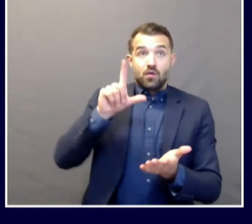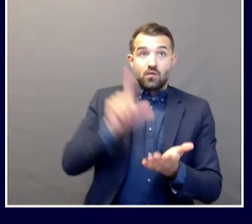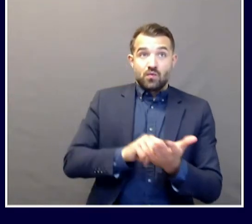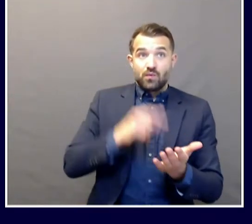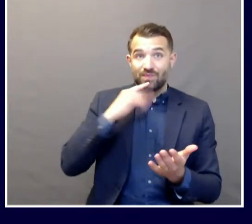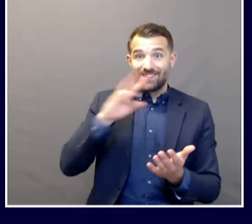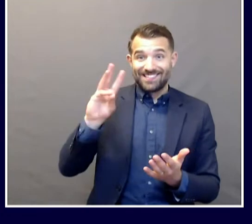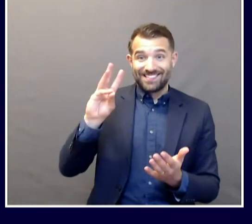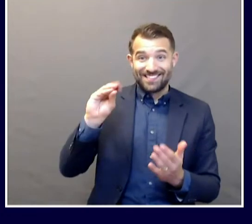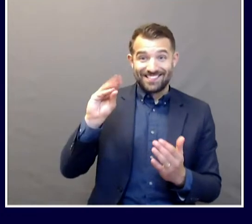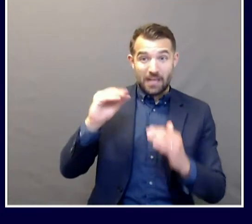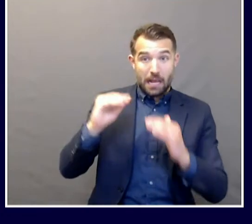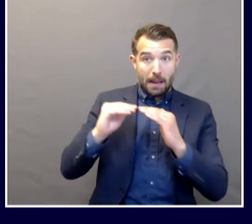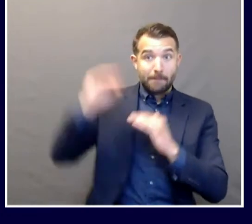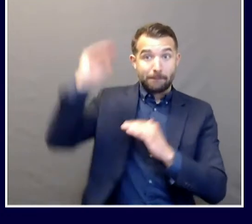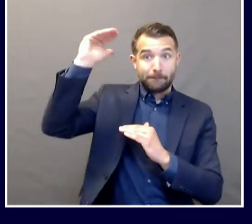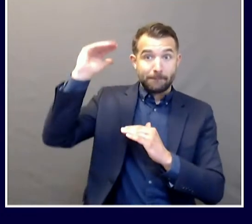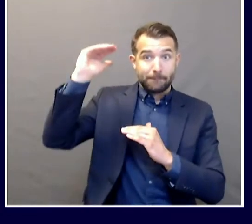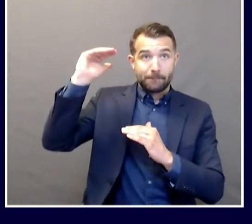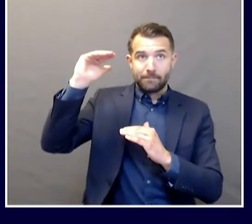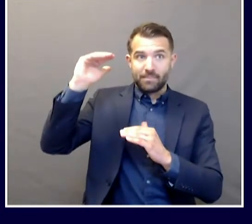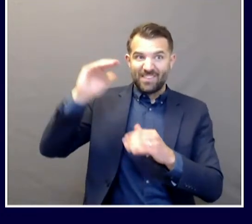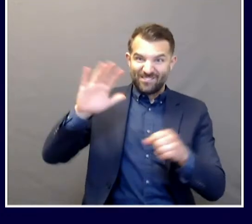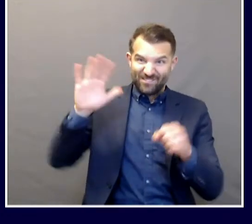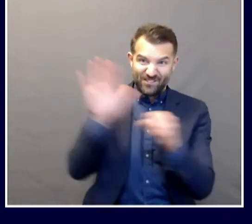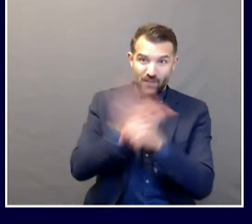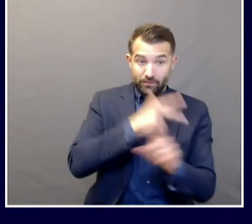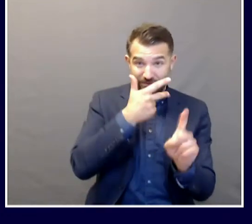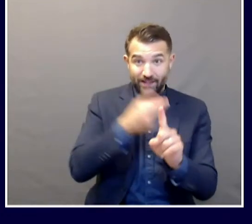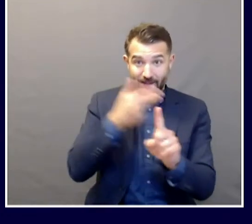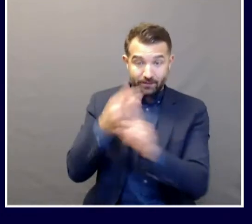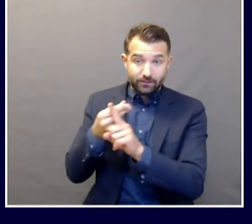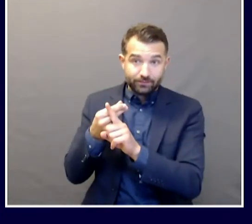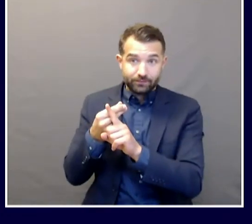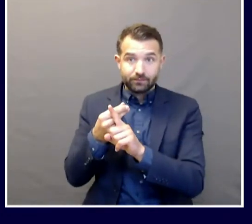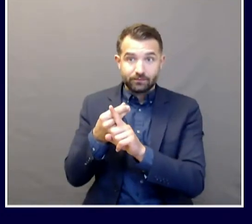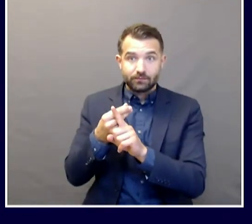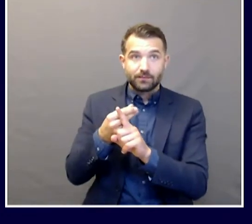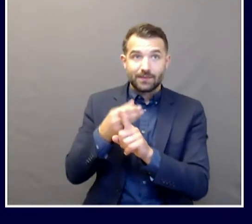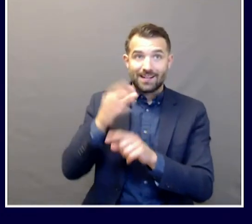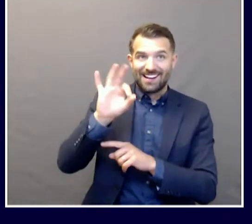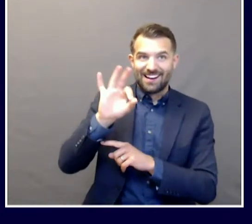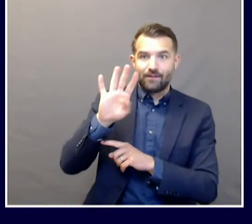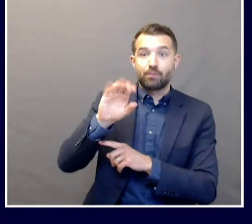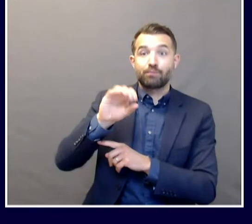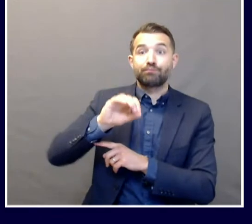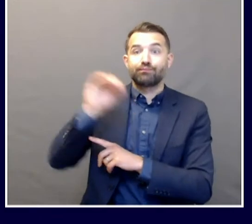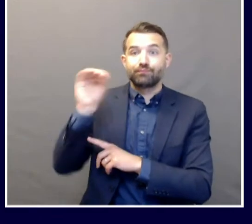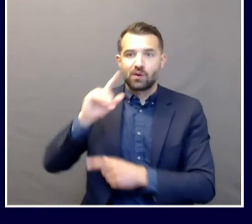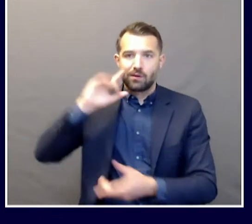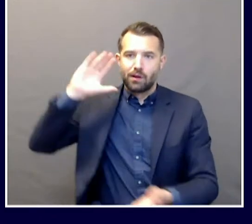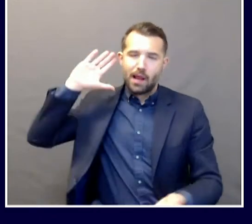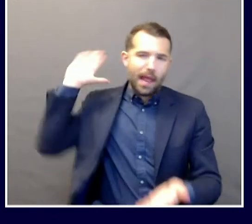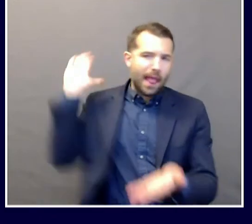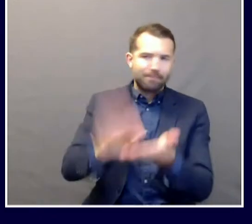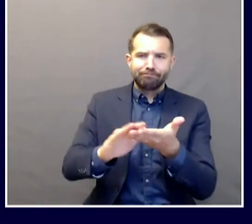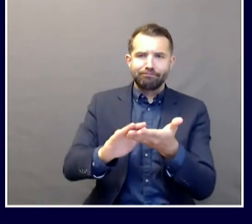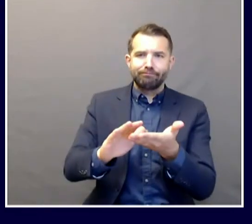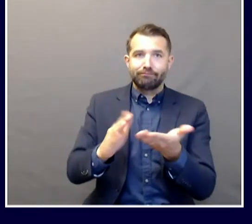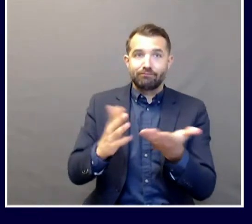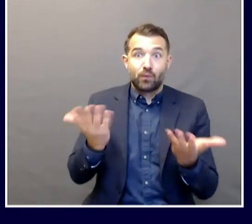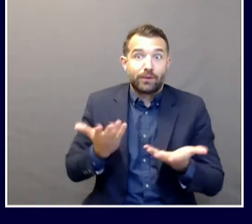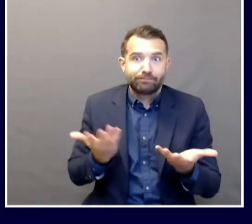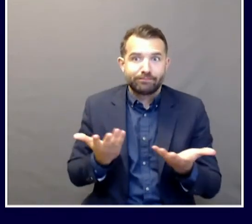being fully vaccinated resulted in a 94% decrease in hospitalizations.